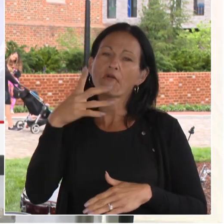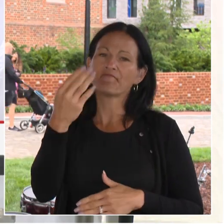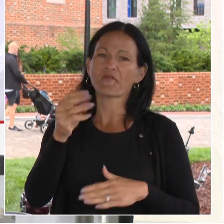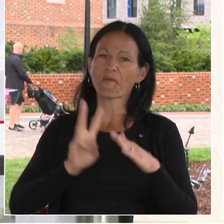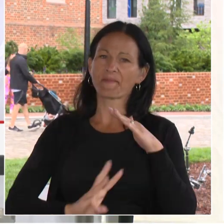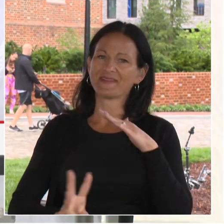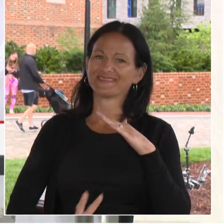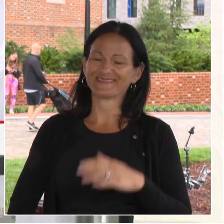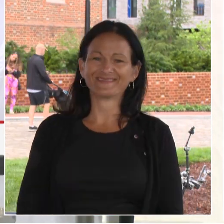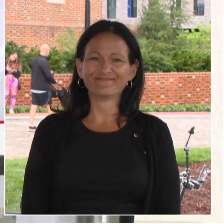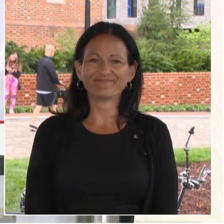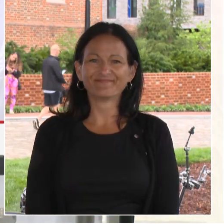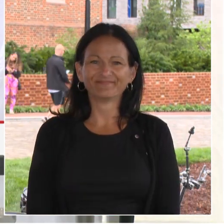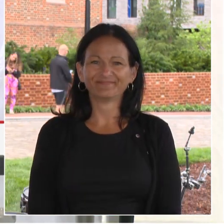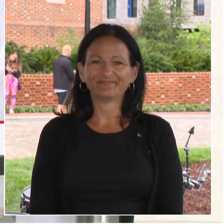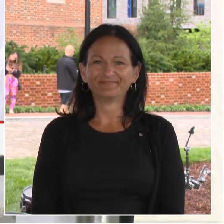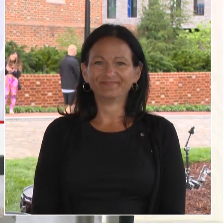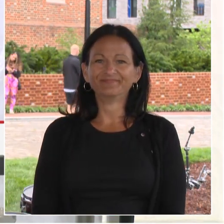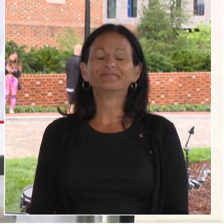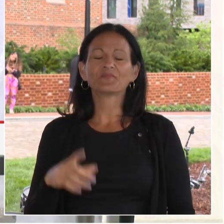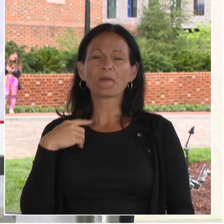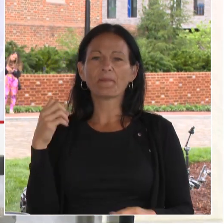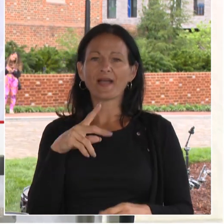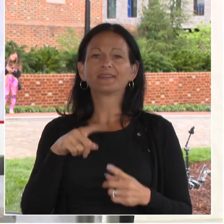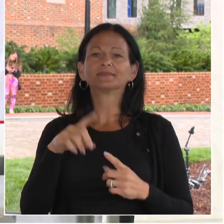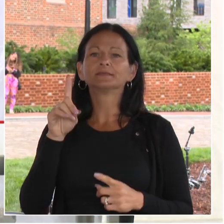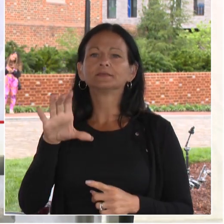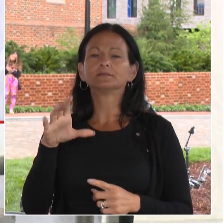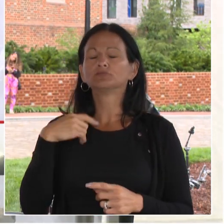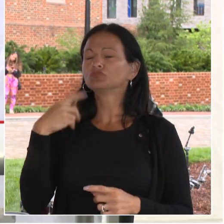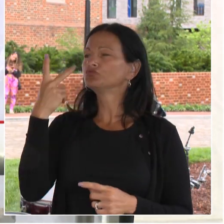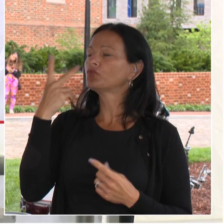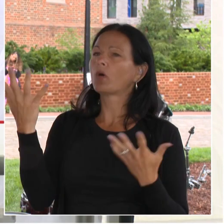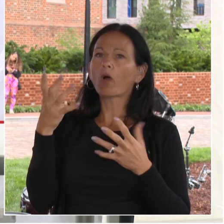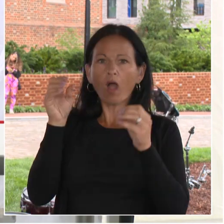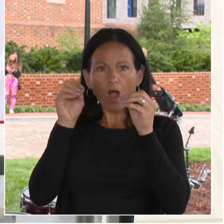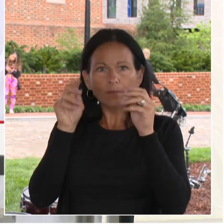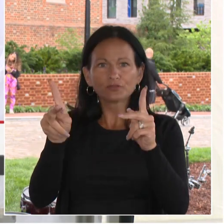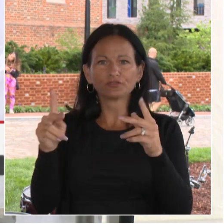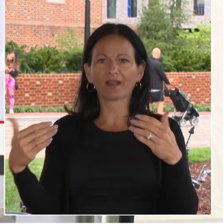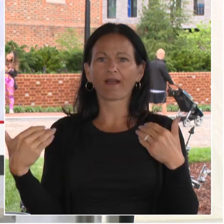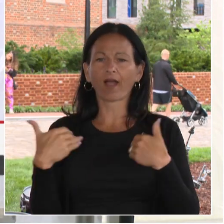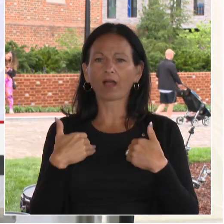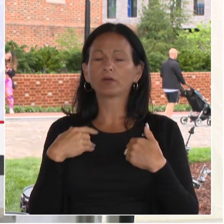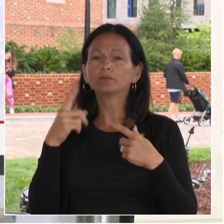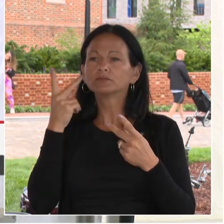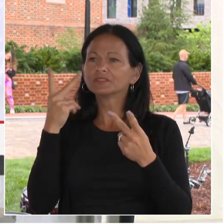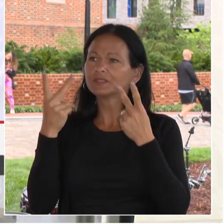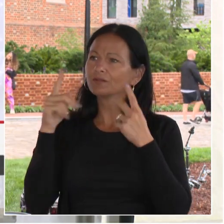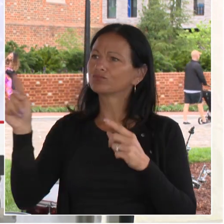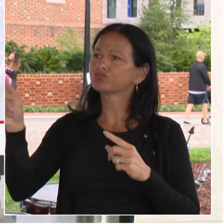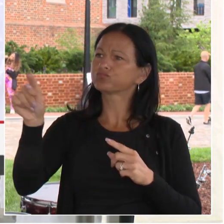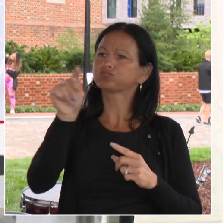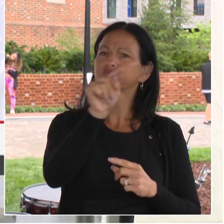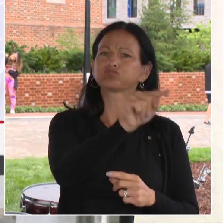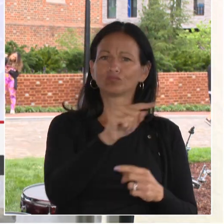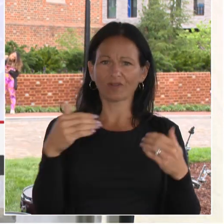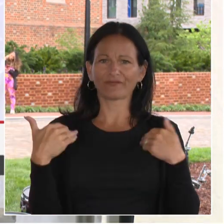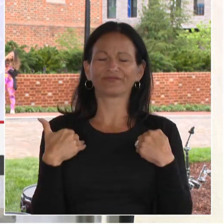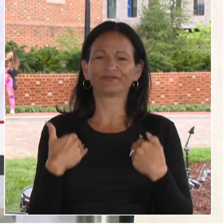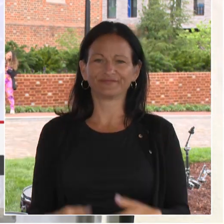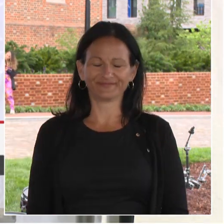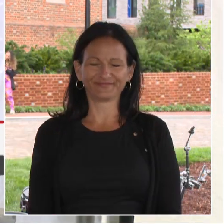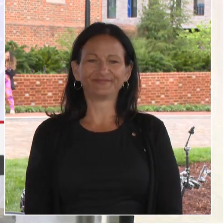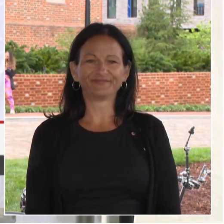look for the opportunity to see one of the barrier-free units that she can come live in. So we're very excited about that. So Rob, you may have a